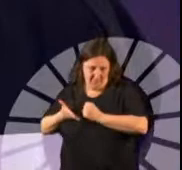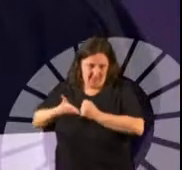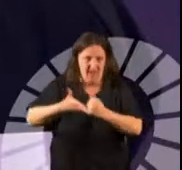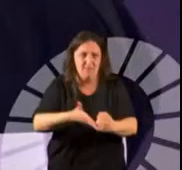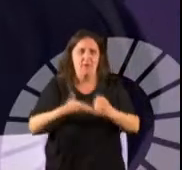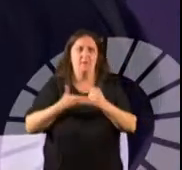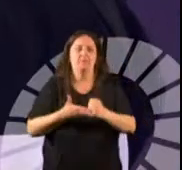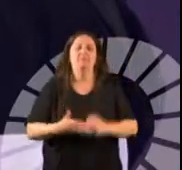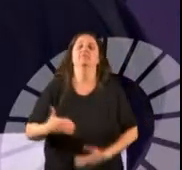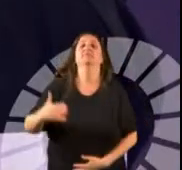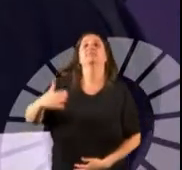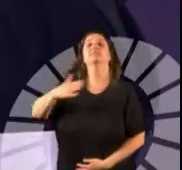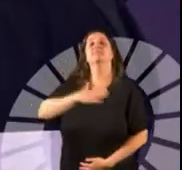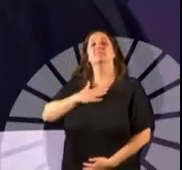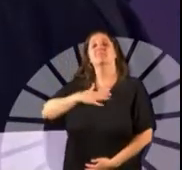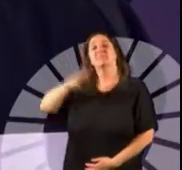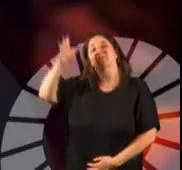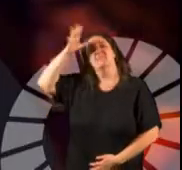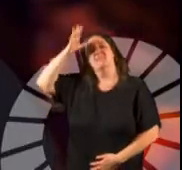my older brother